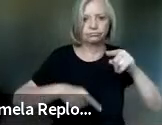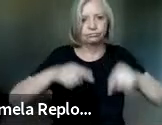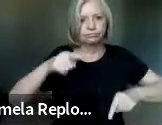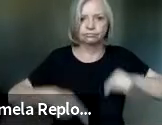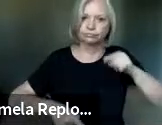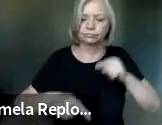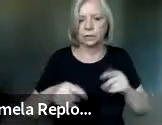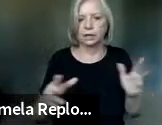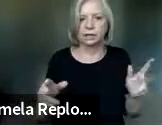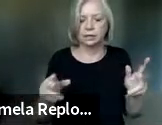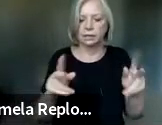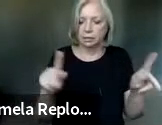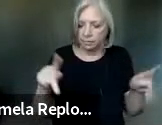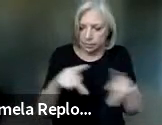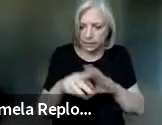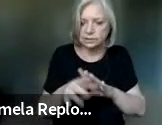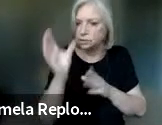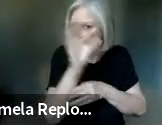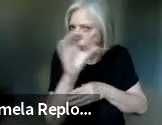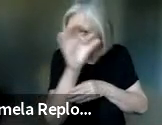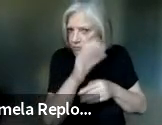information